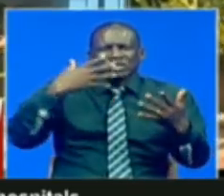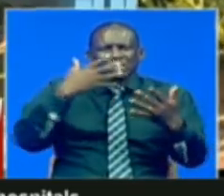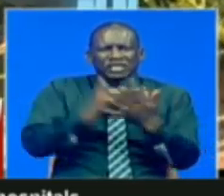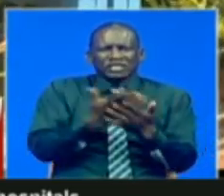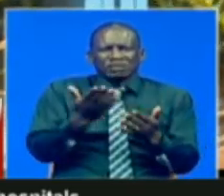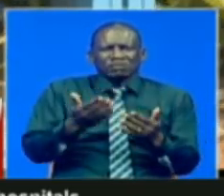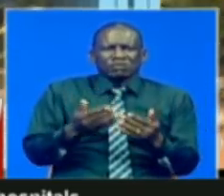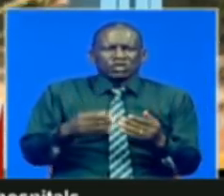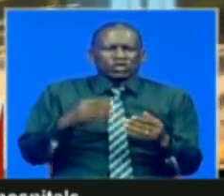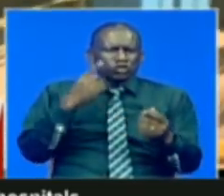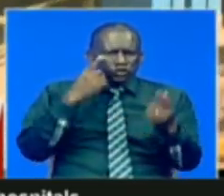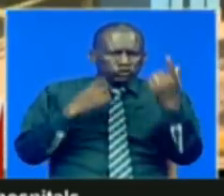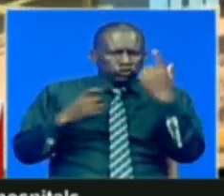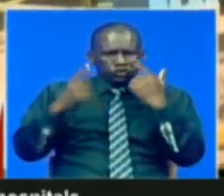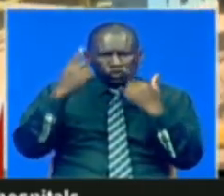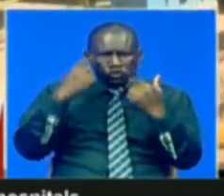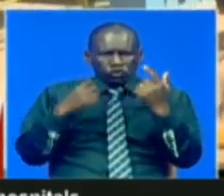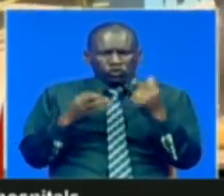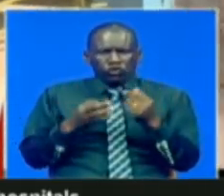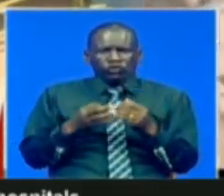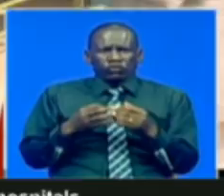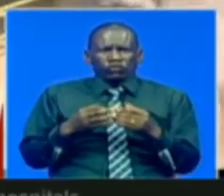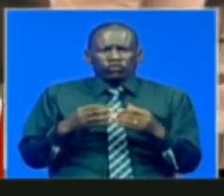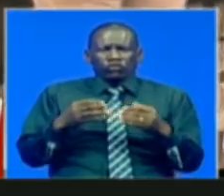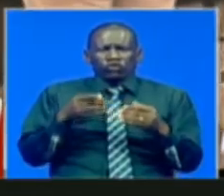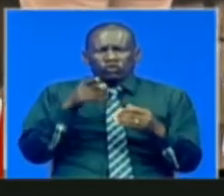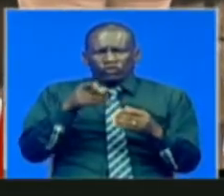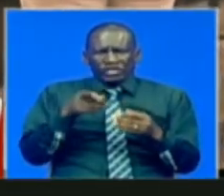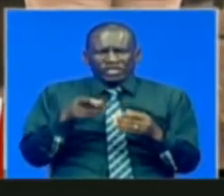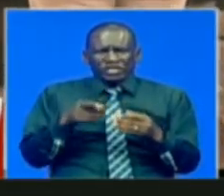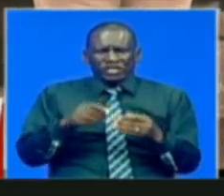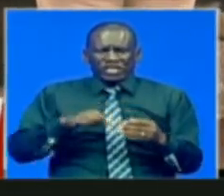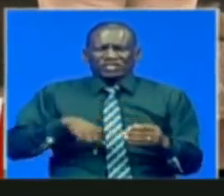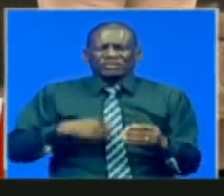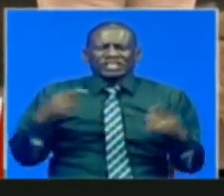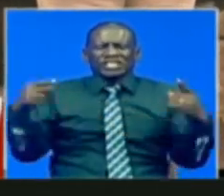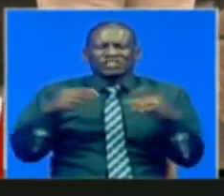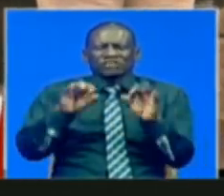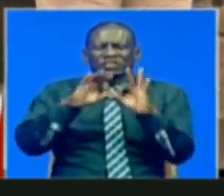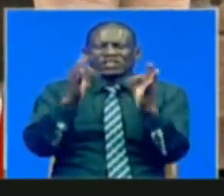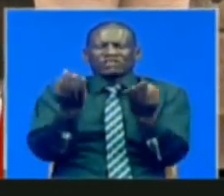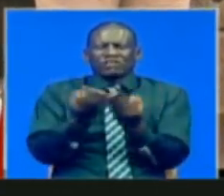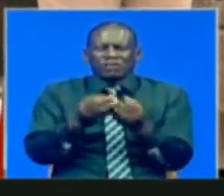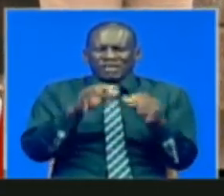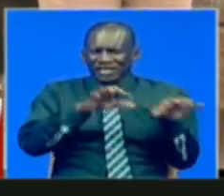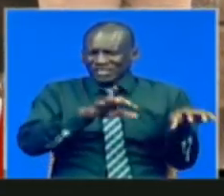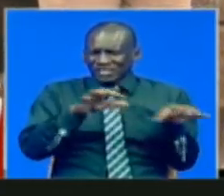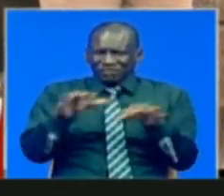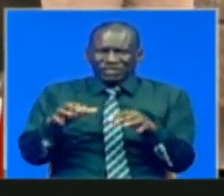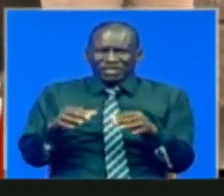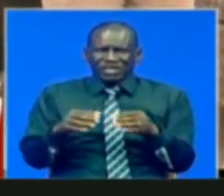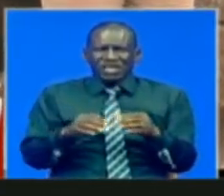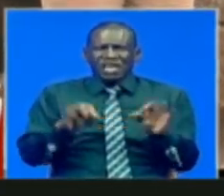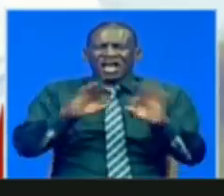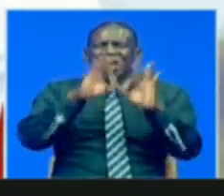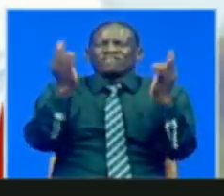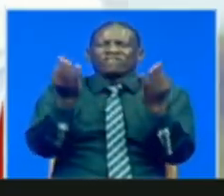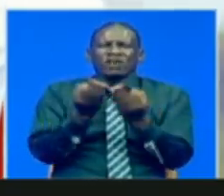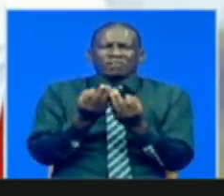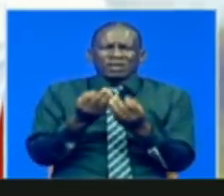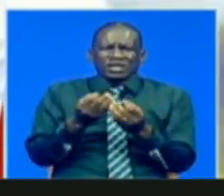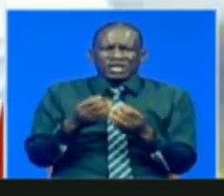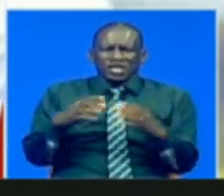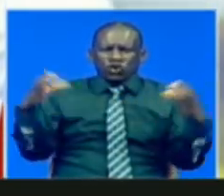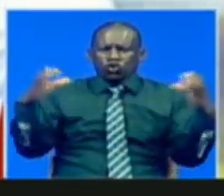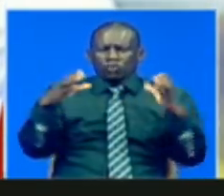the sorrow of unimaginable loss is being felt across families and circles. A family, a corporate community